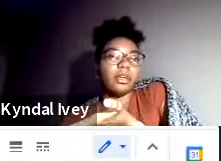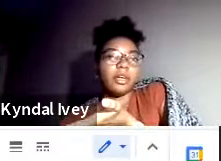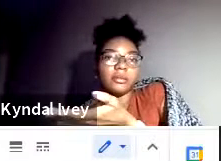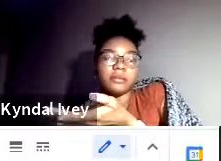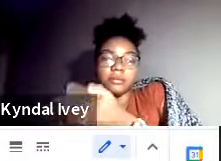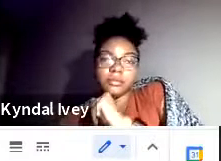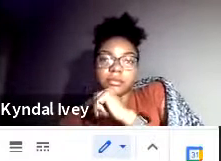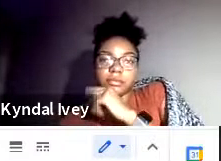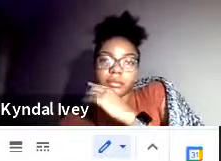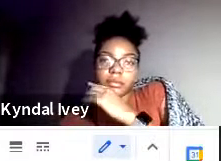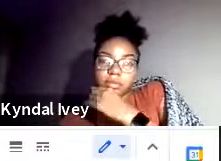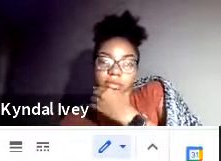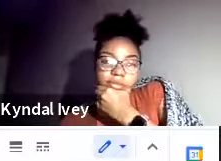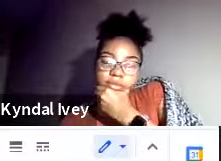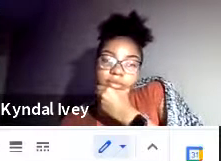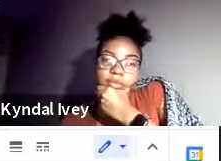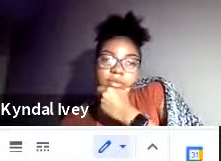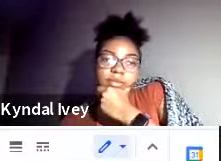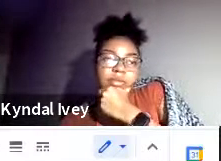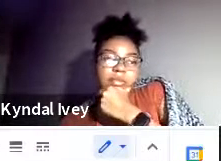into voting.